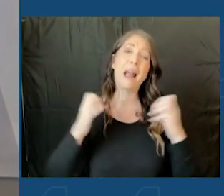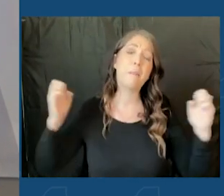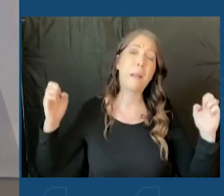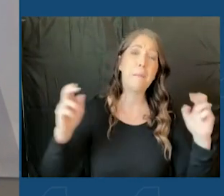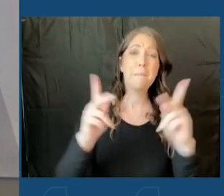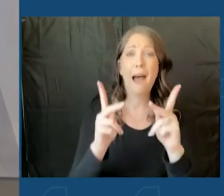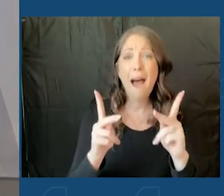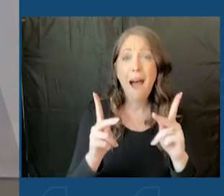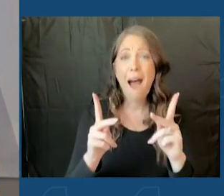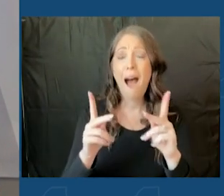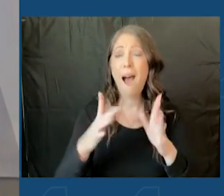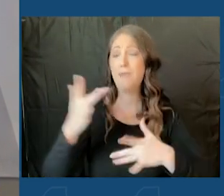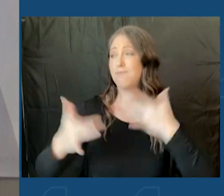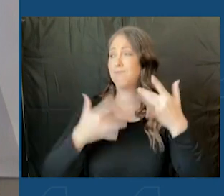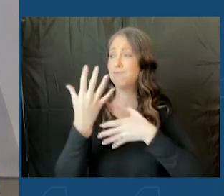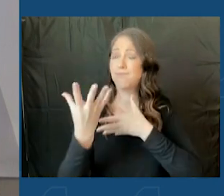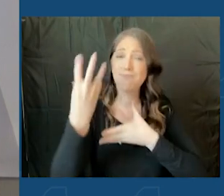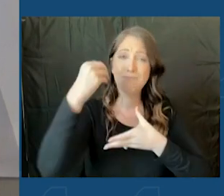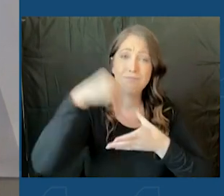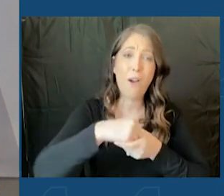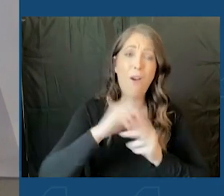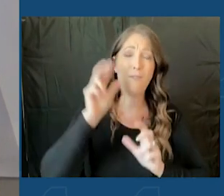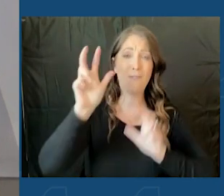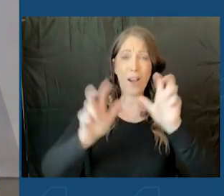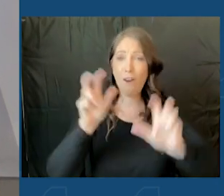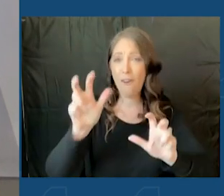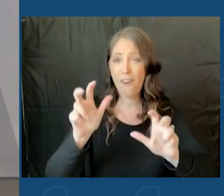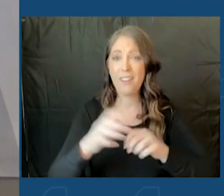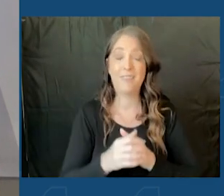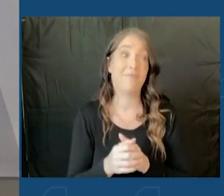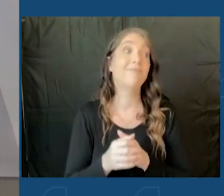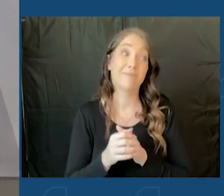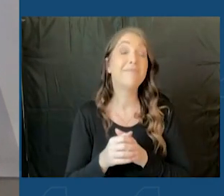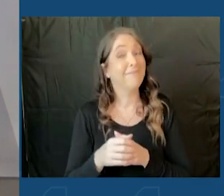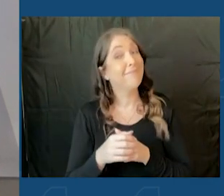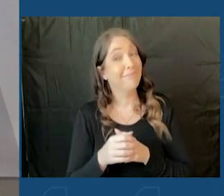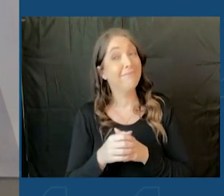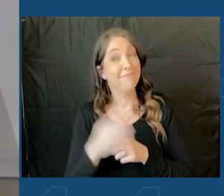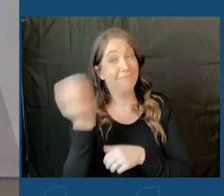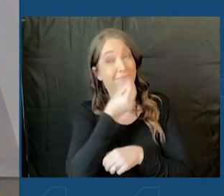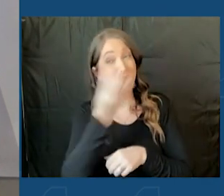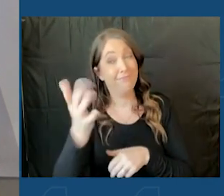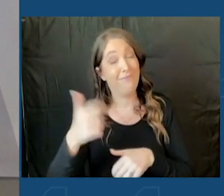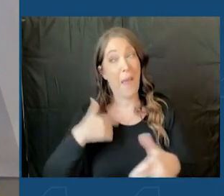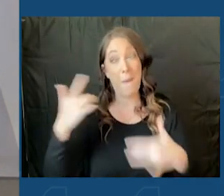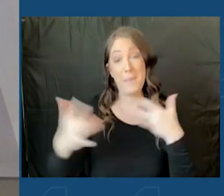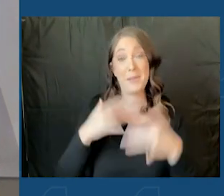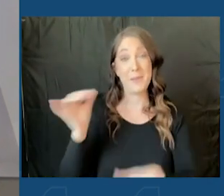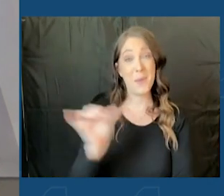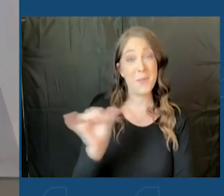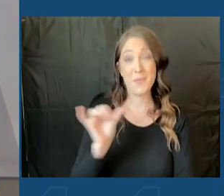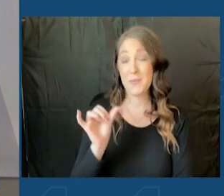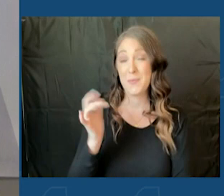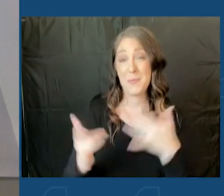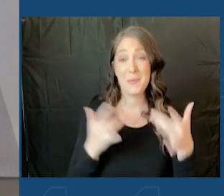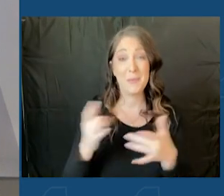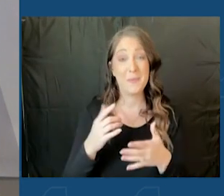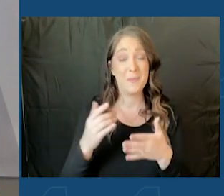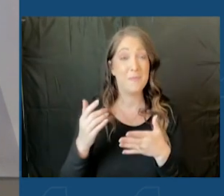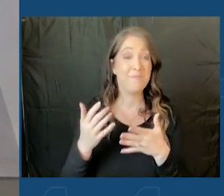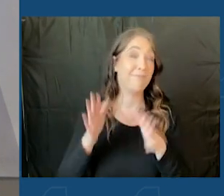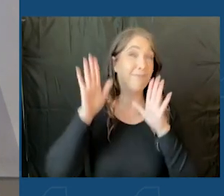to be part of this great fair. And I got to tell you, I'm excited to be back here and excited about another great New York State